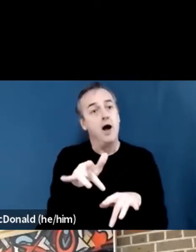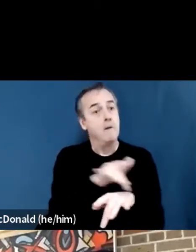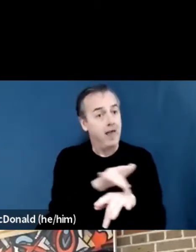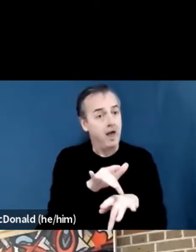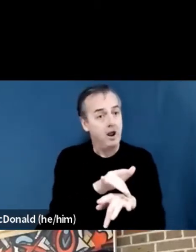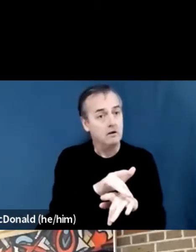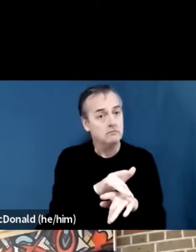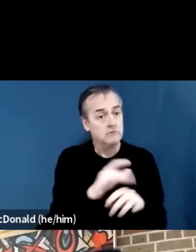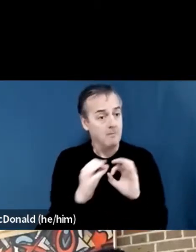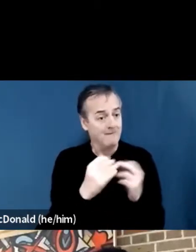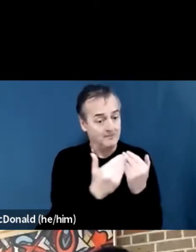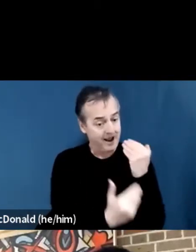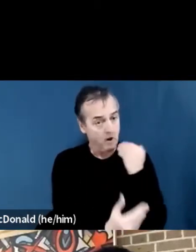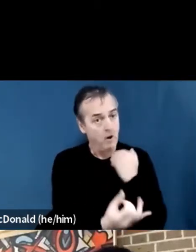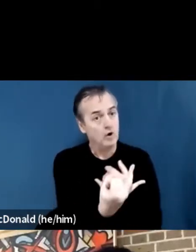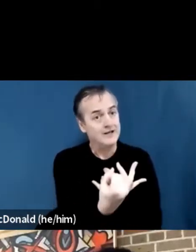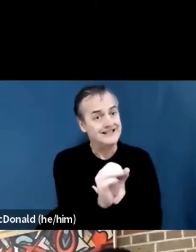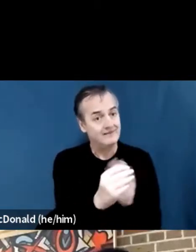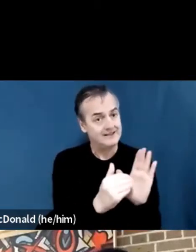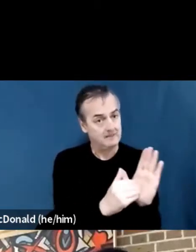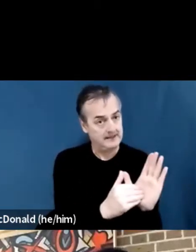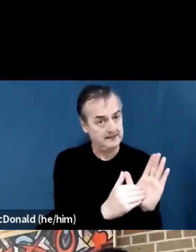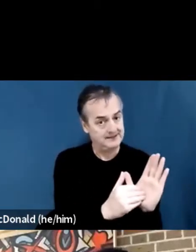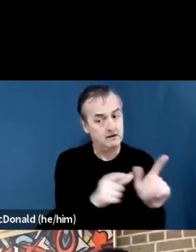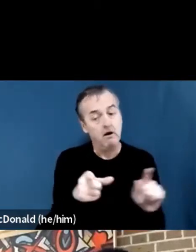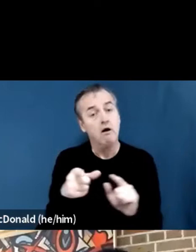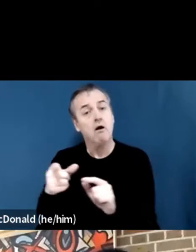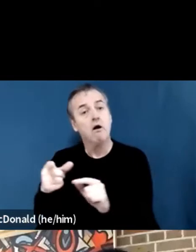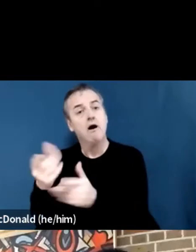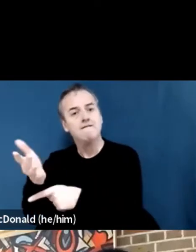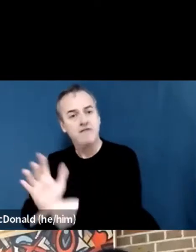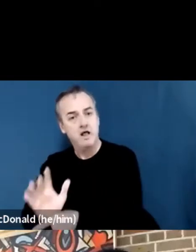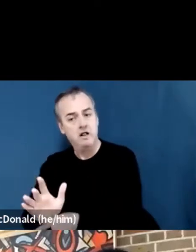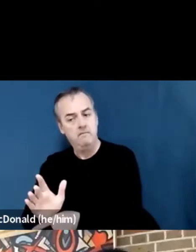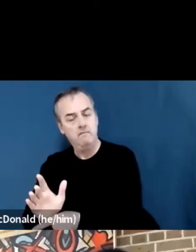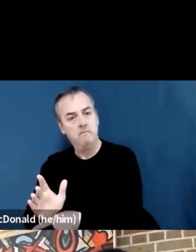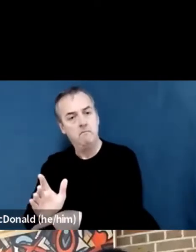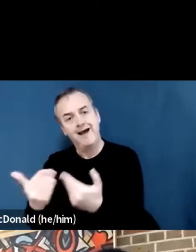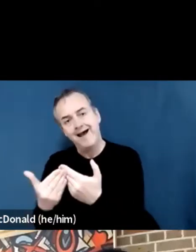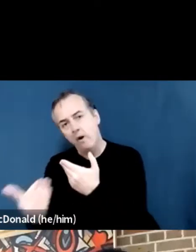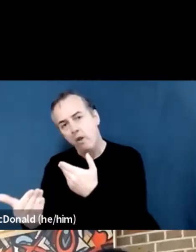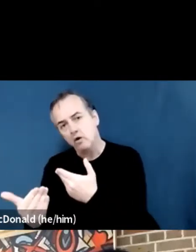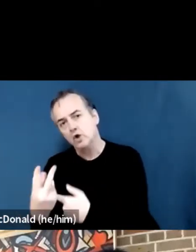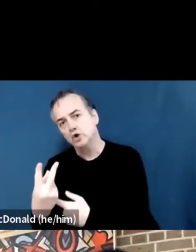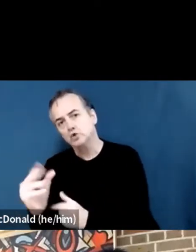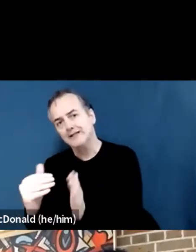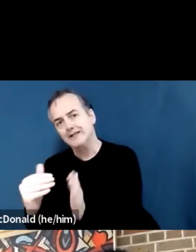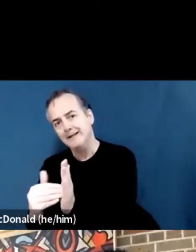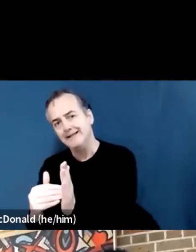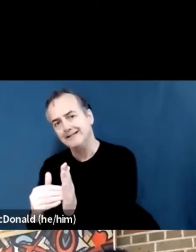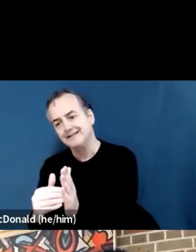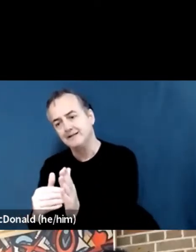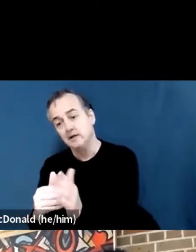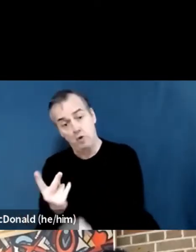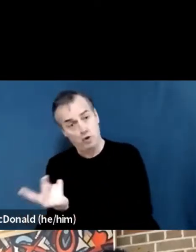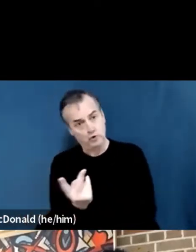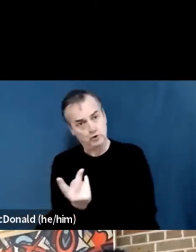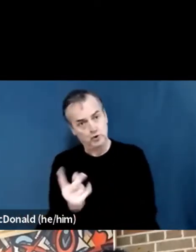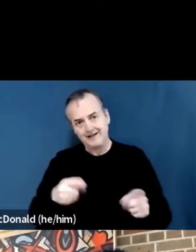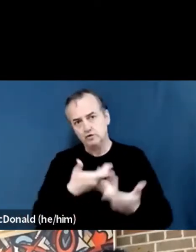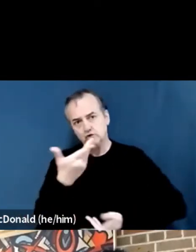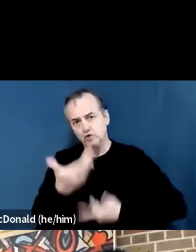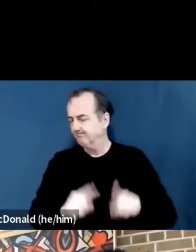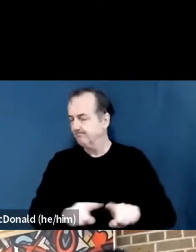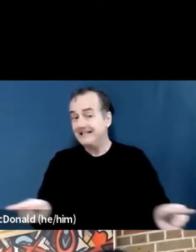play based around the same idea. We're really interested to explore how one story could grow differently for the stage and for the